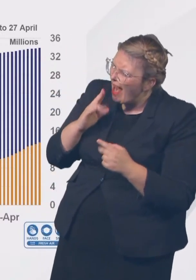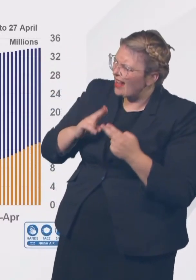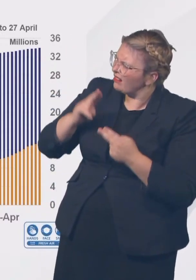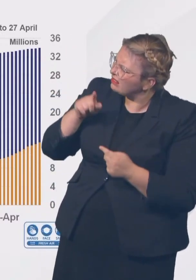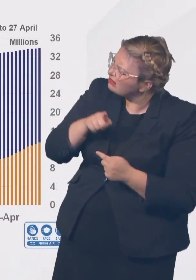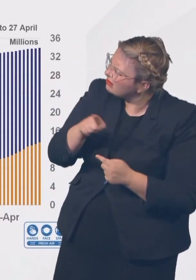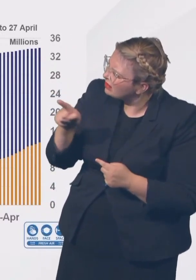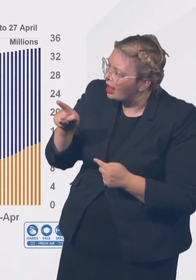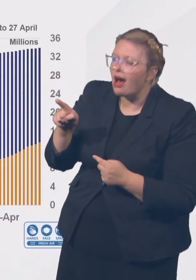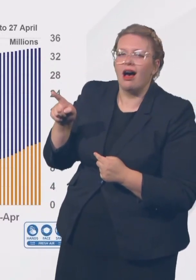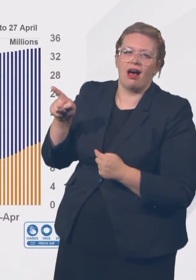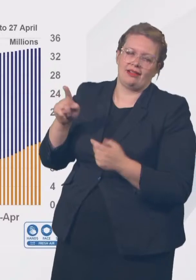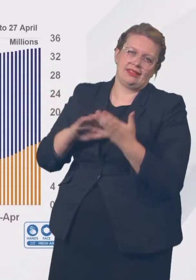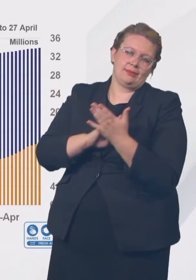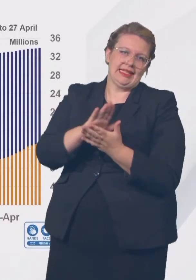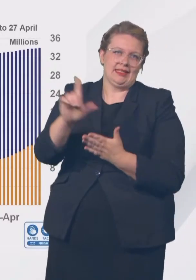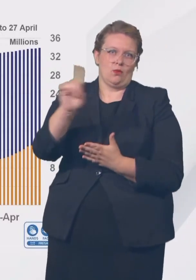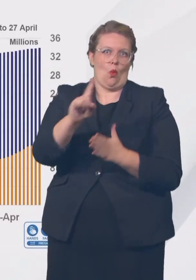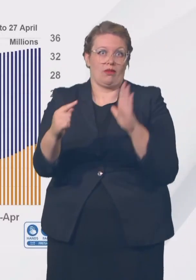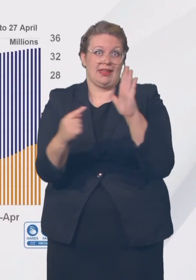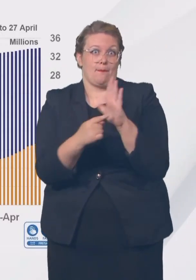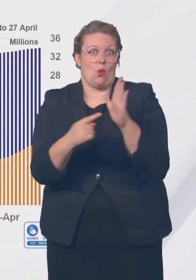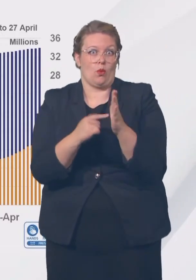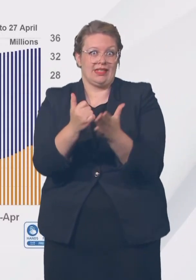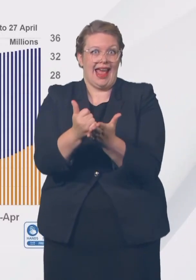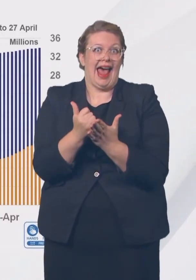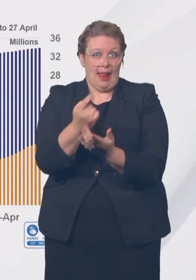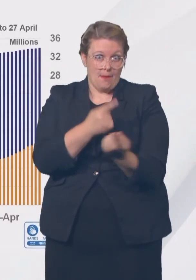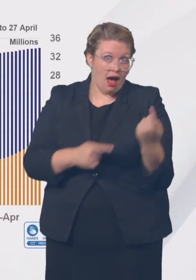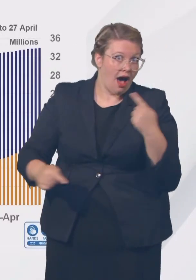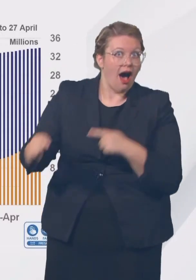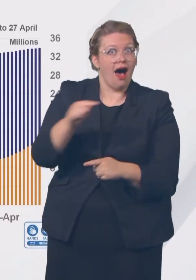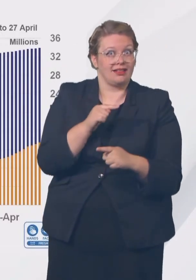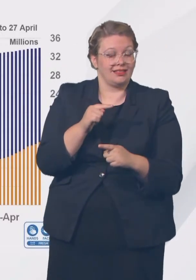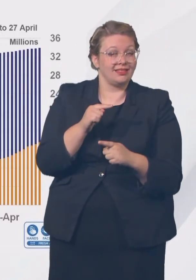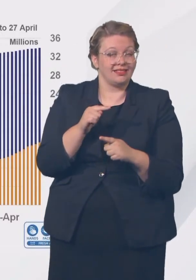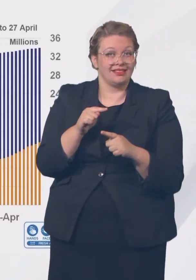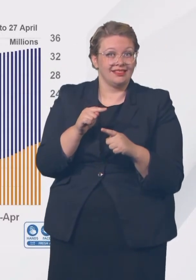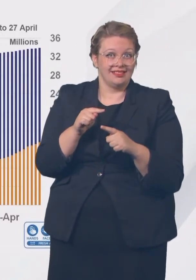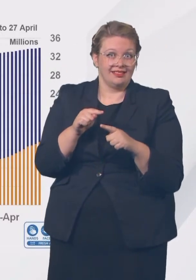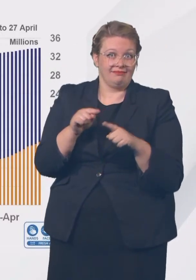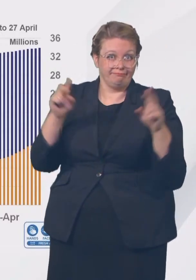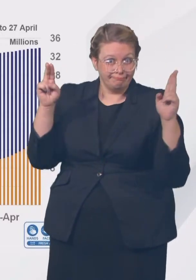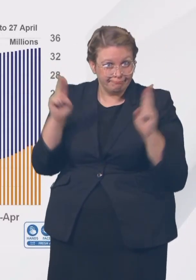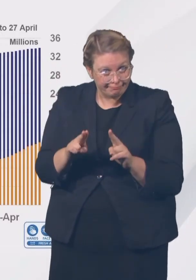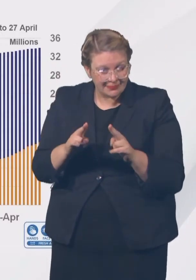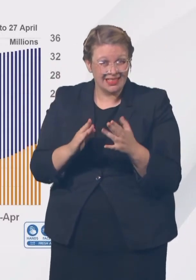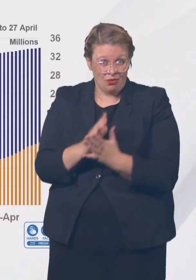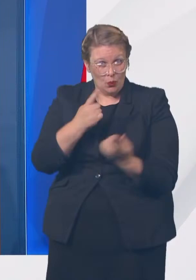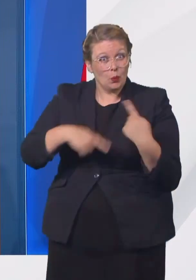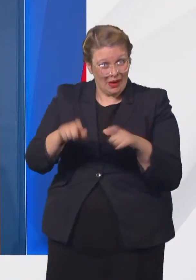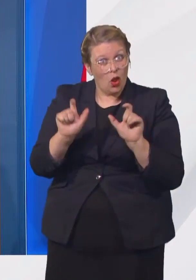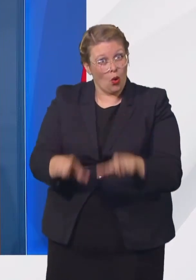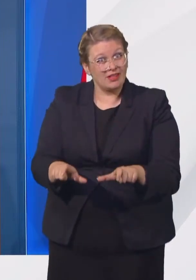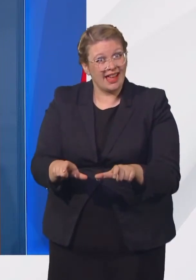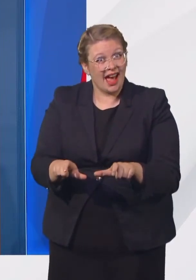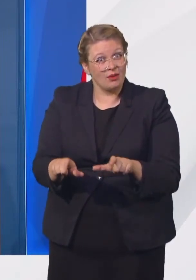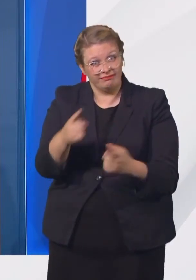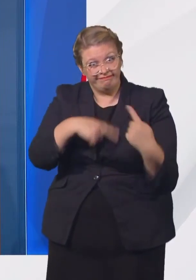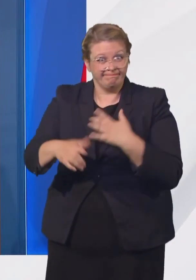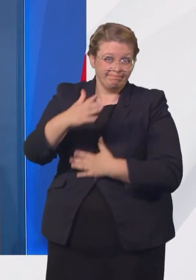rollout, that it really is the way out of getting into trouble of the same size and